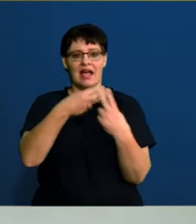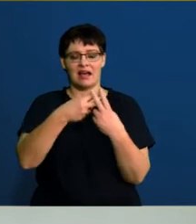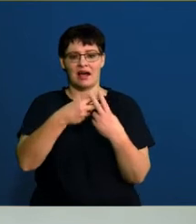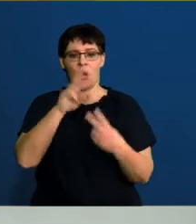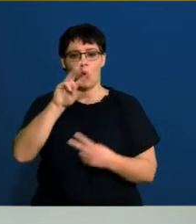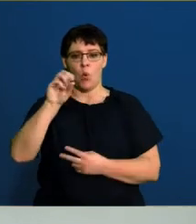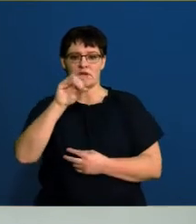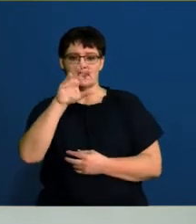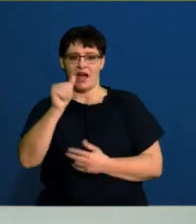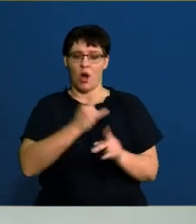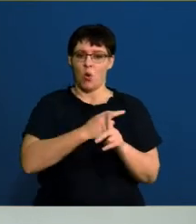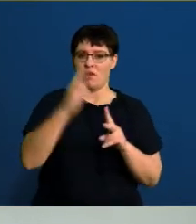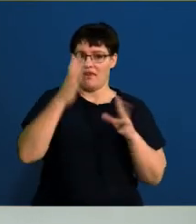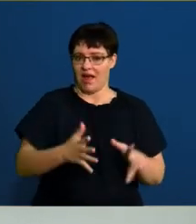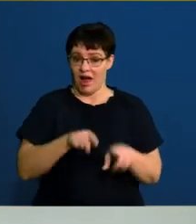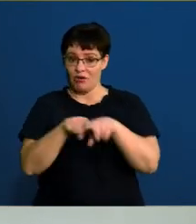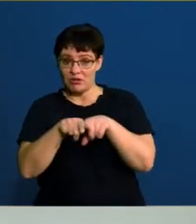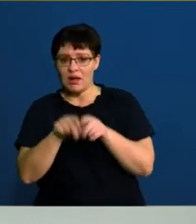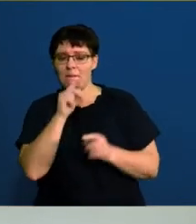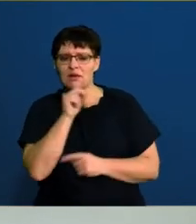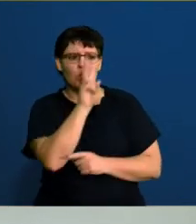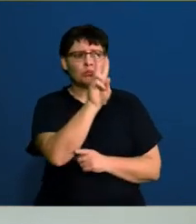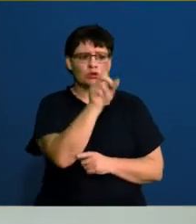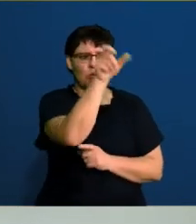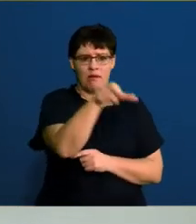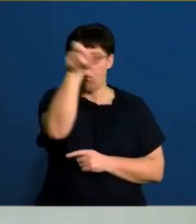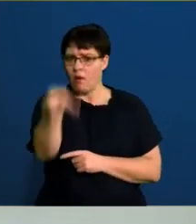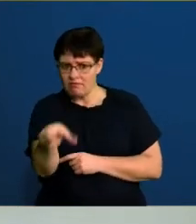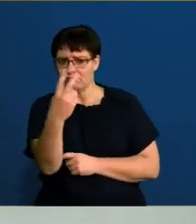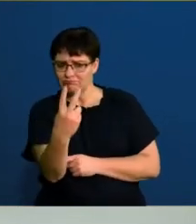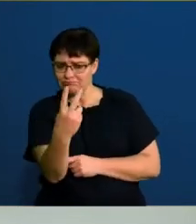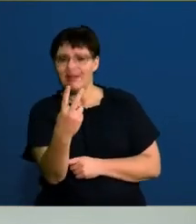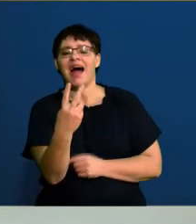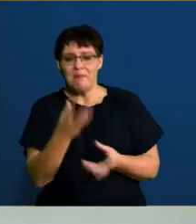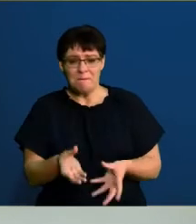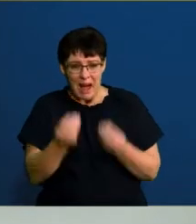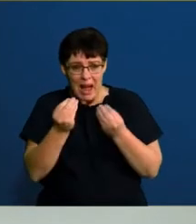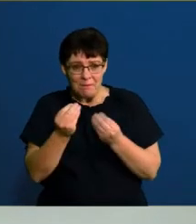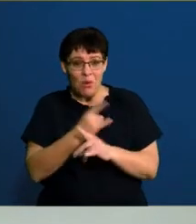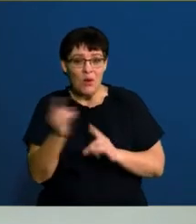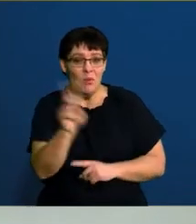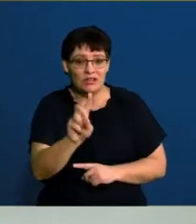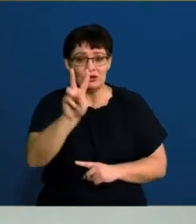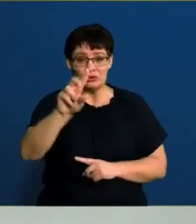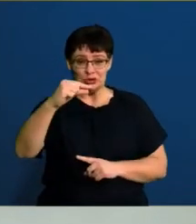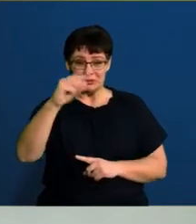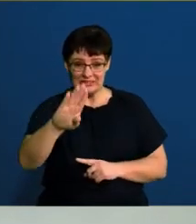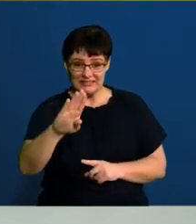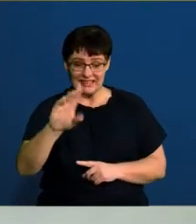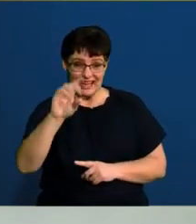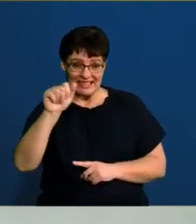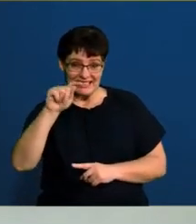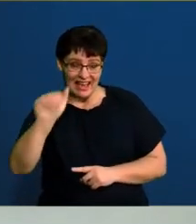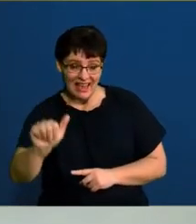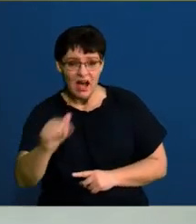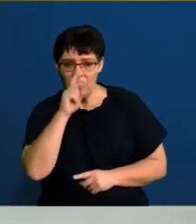WazoWinner competition, where 2 lucky Matrix will stand a chance to win 2 gigs of data. So head on over to our Facebook page